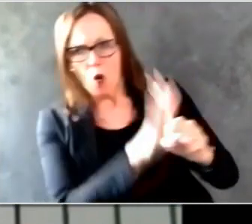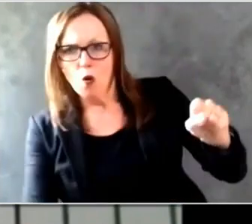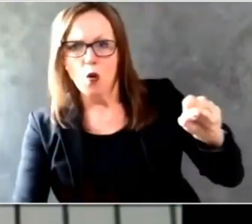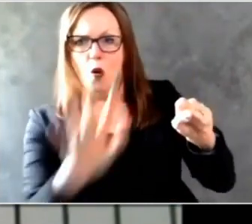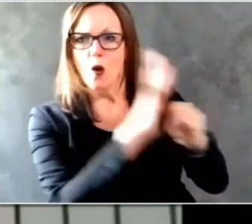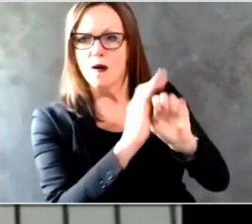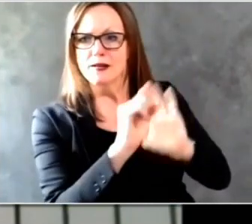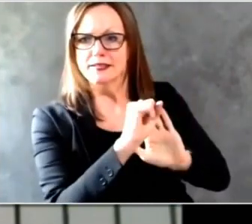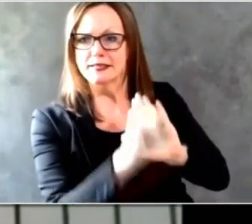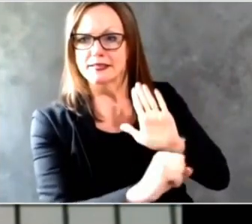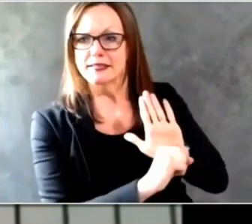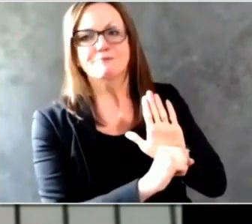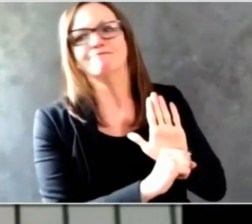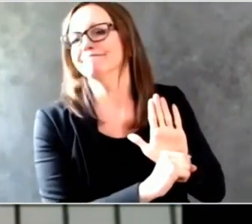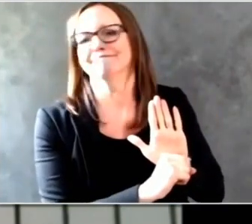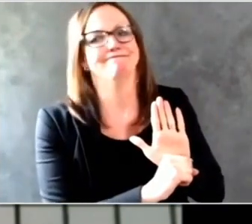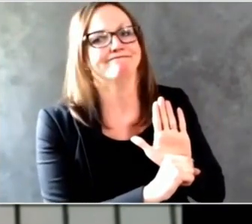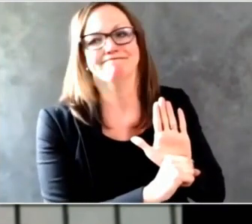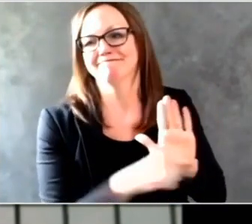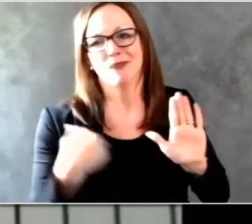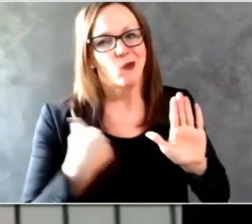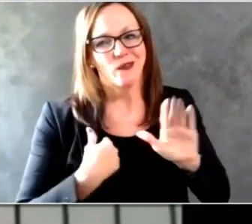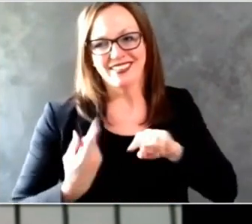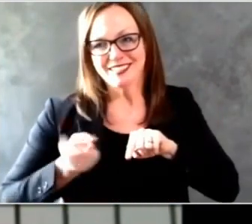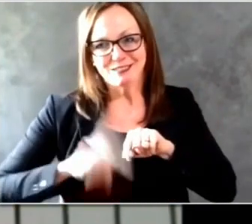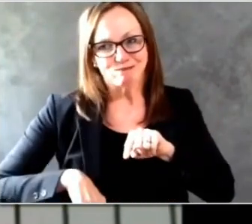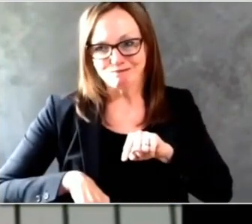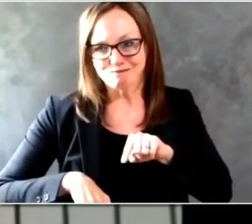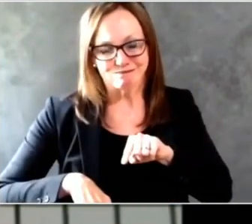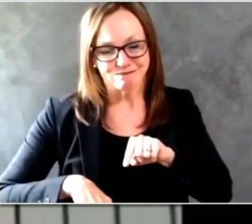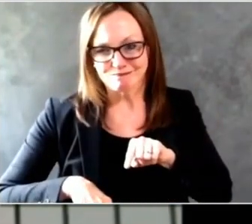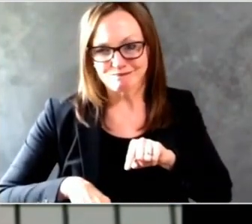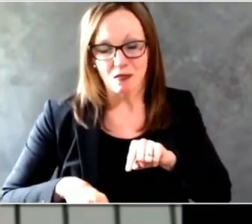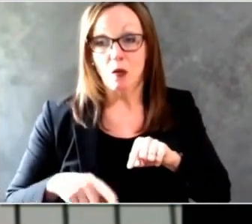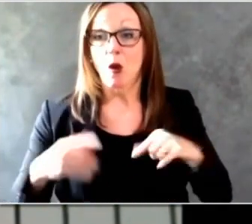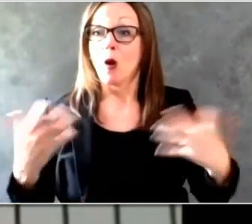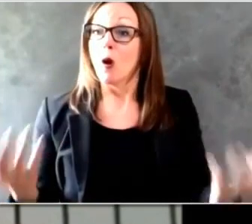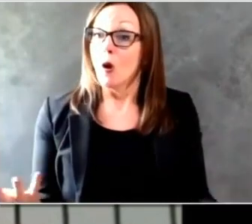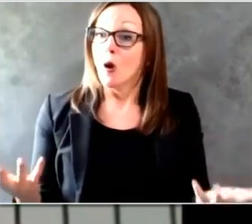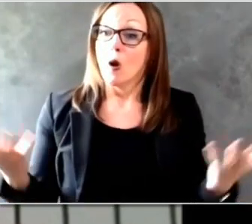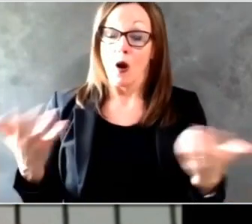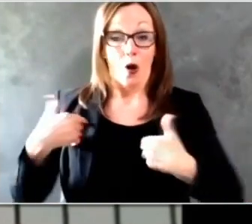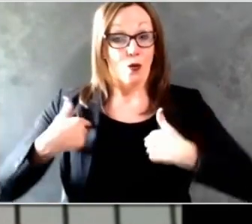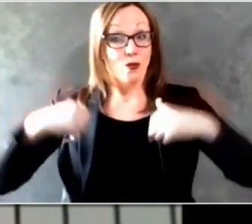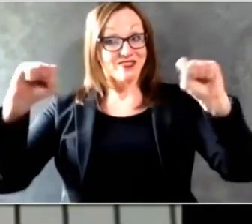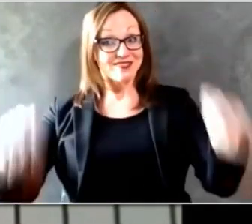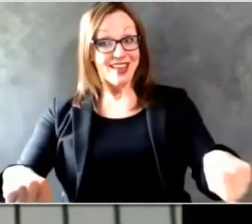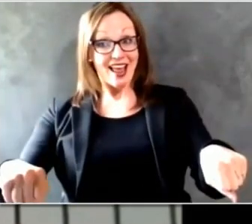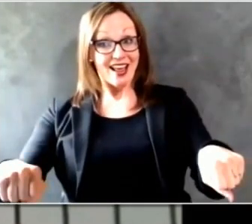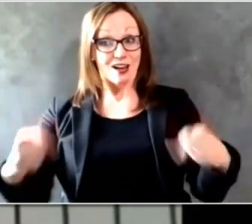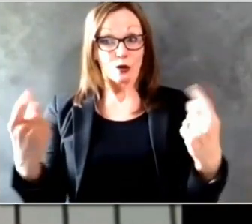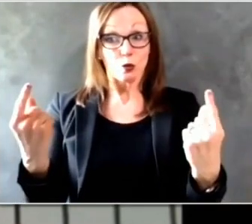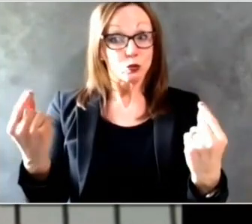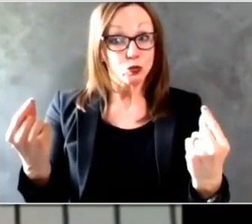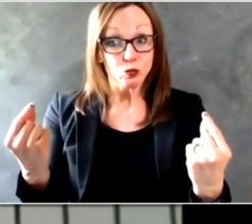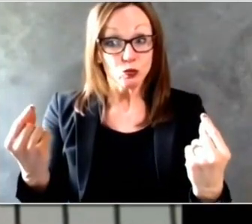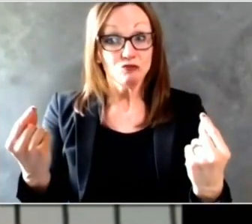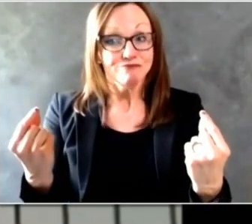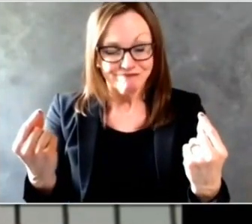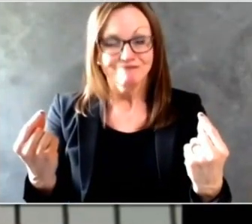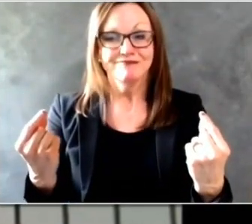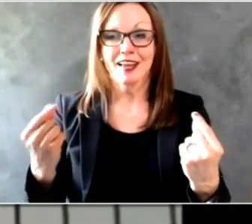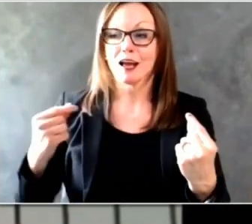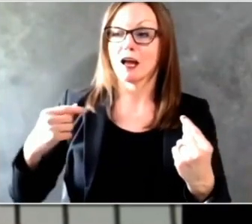covering and physical distancing. And so, you know, I think that any chance that, you know, folks can, you know,